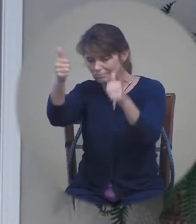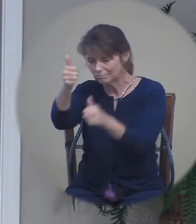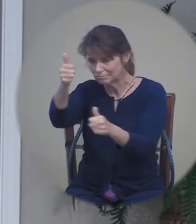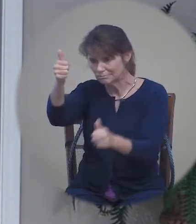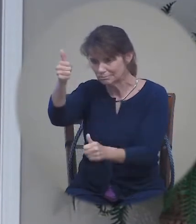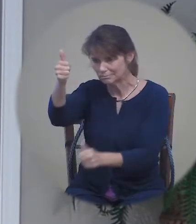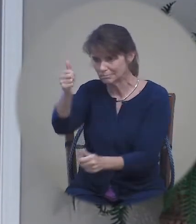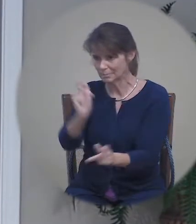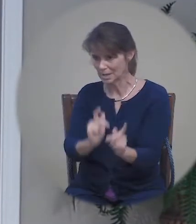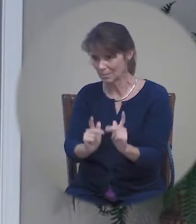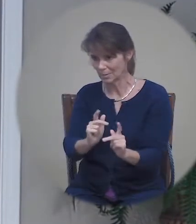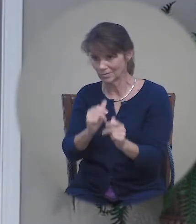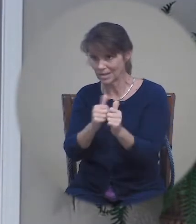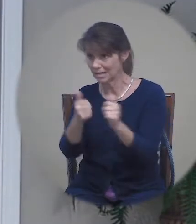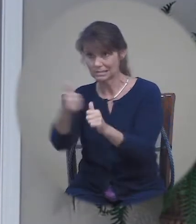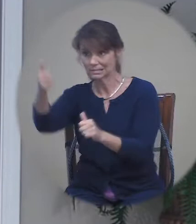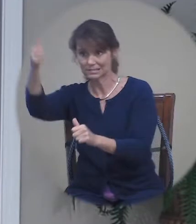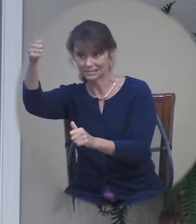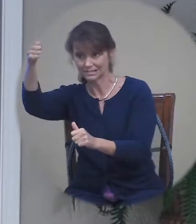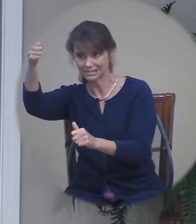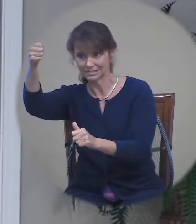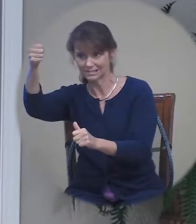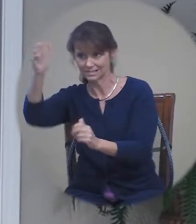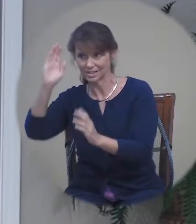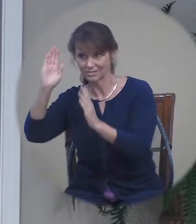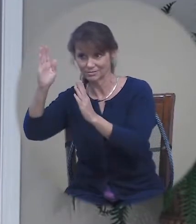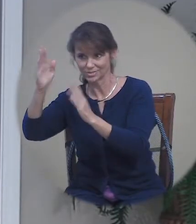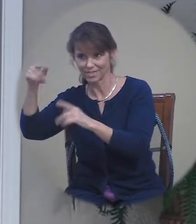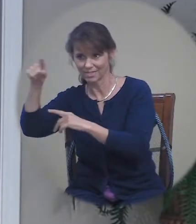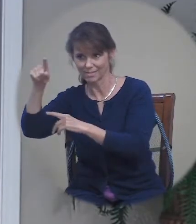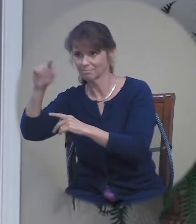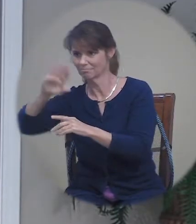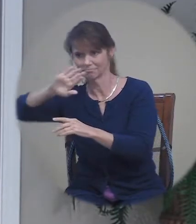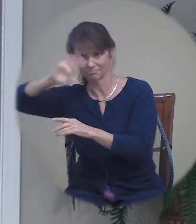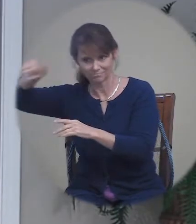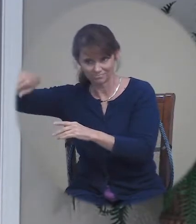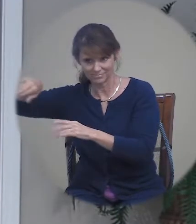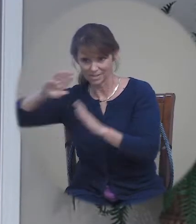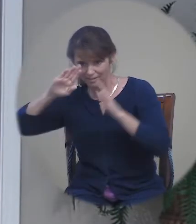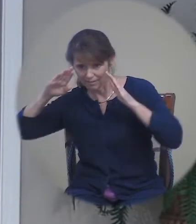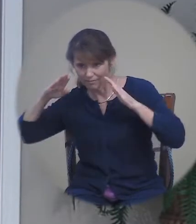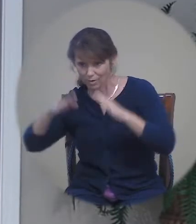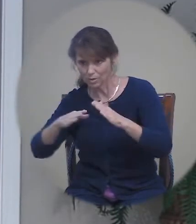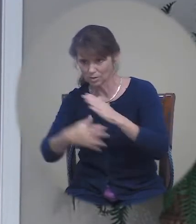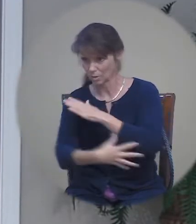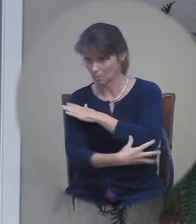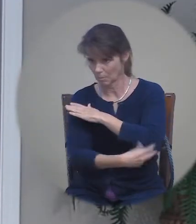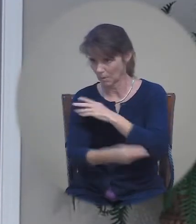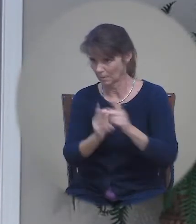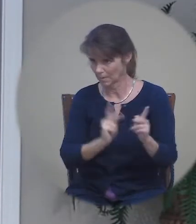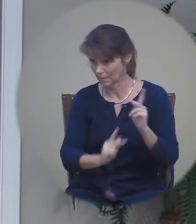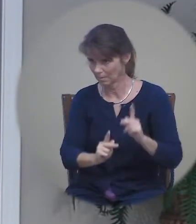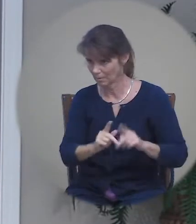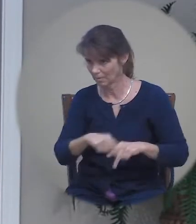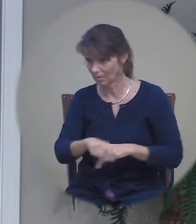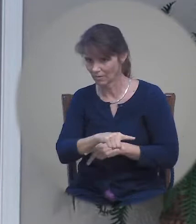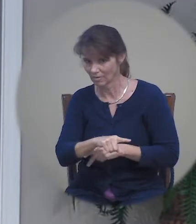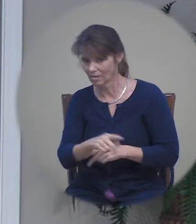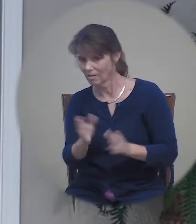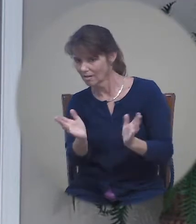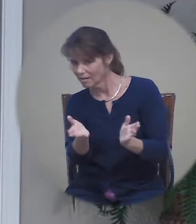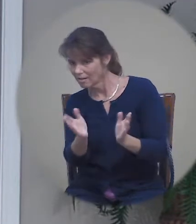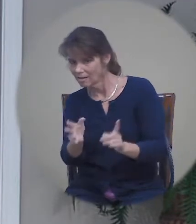Hey, look, these princes, they're all setting up in their mighty fine houses. They're